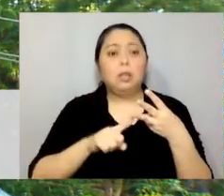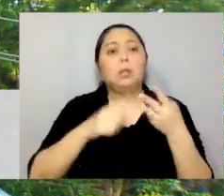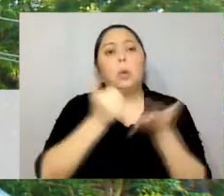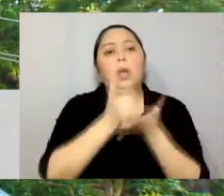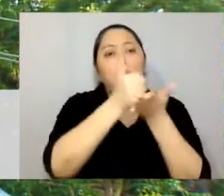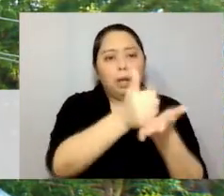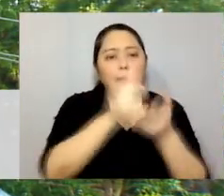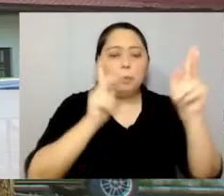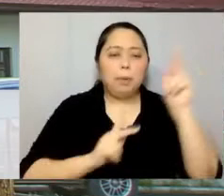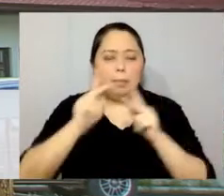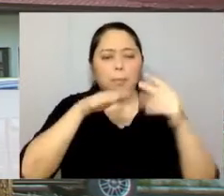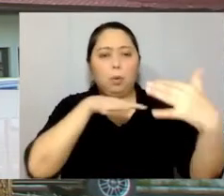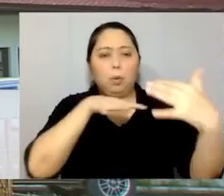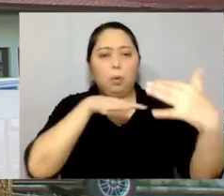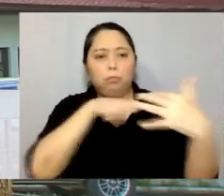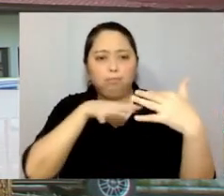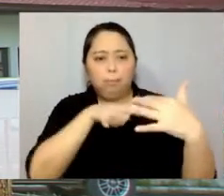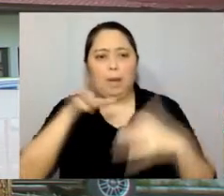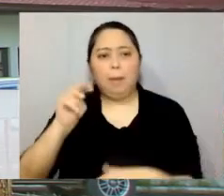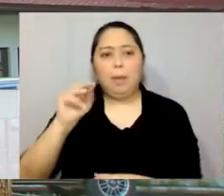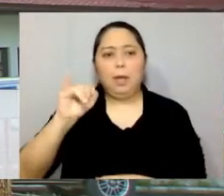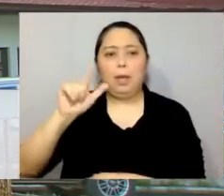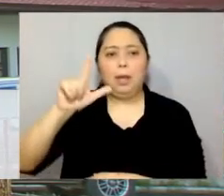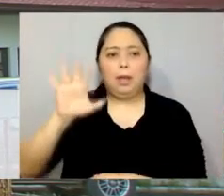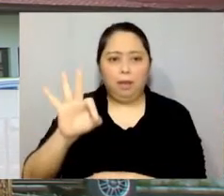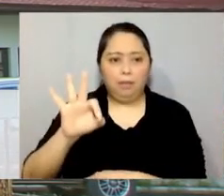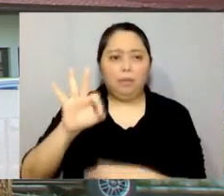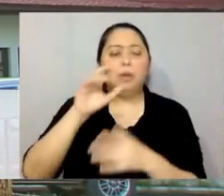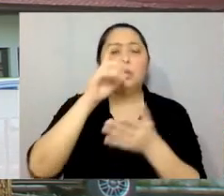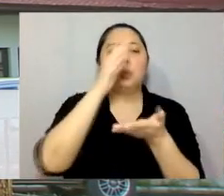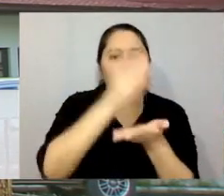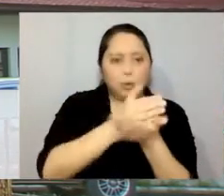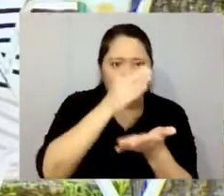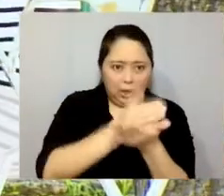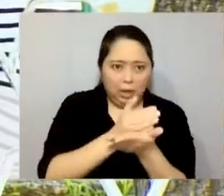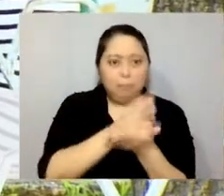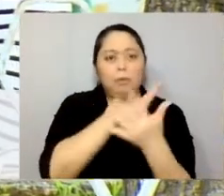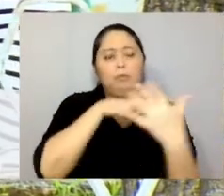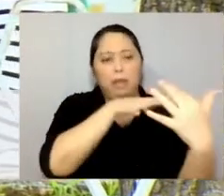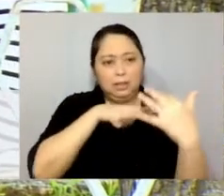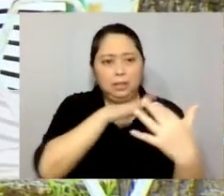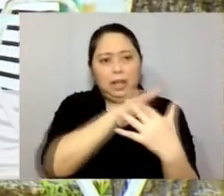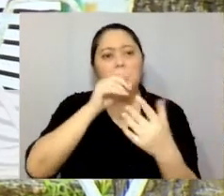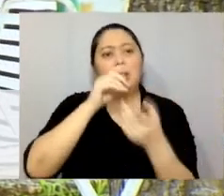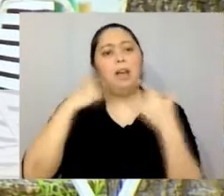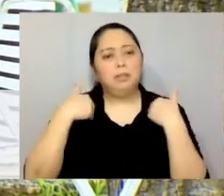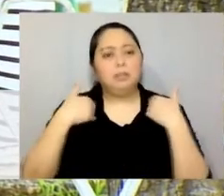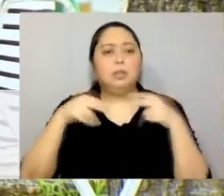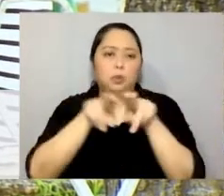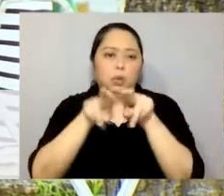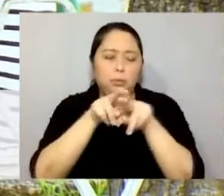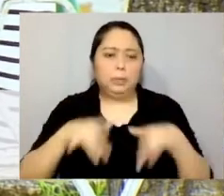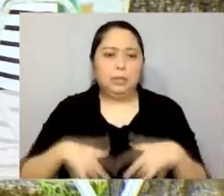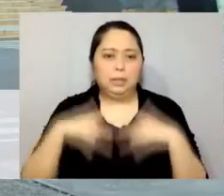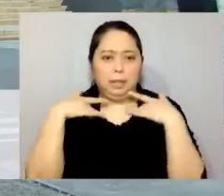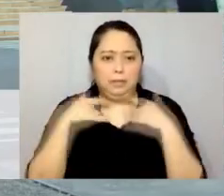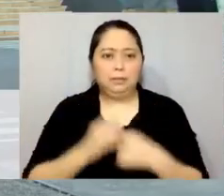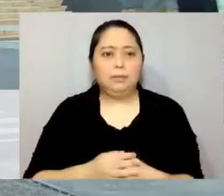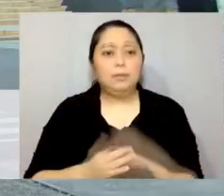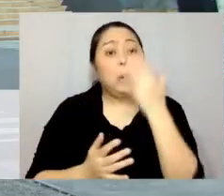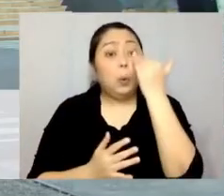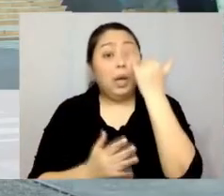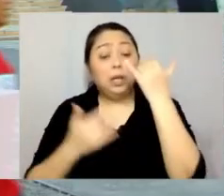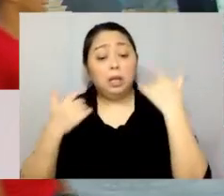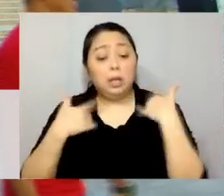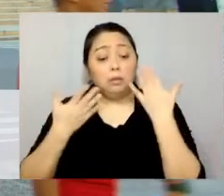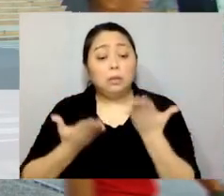Caucus, or MPC, recommended the extension of the transition period. The group's recommendation is based on a midterm